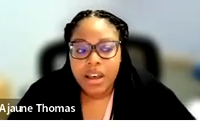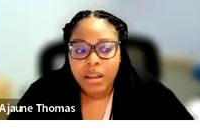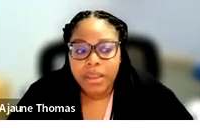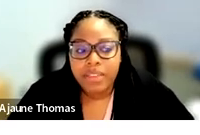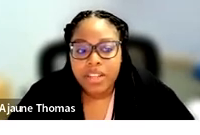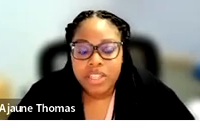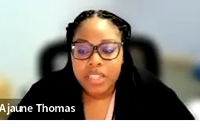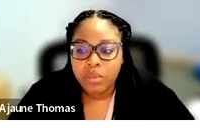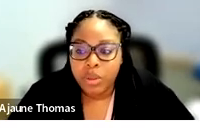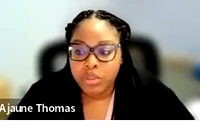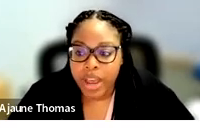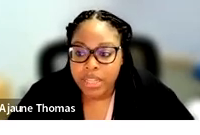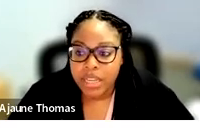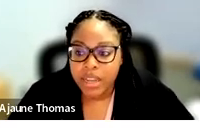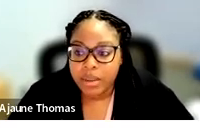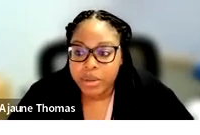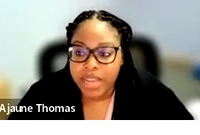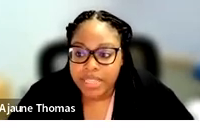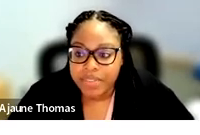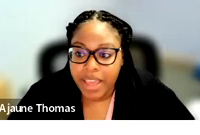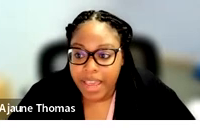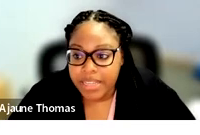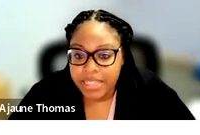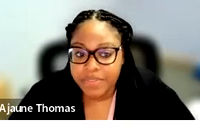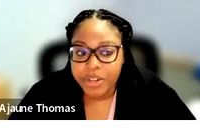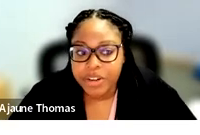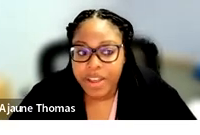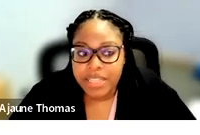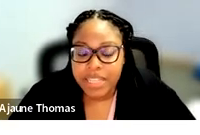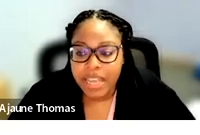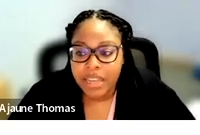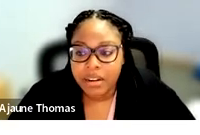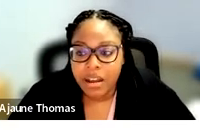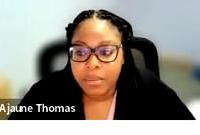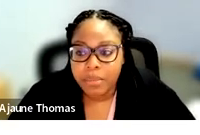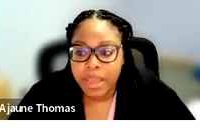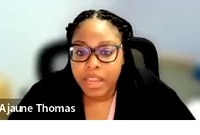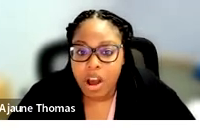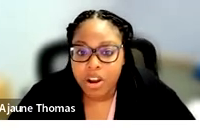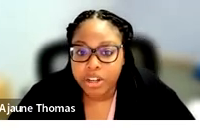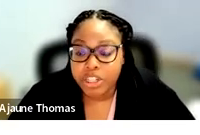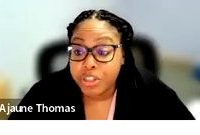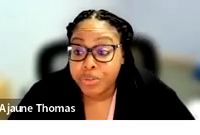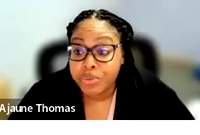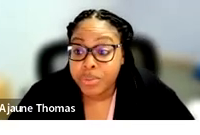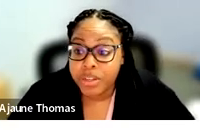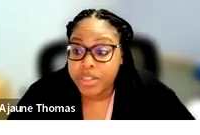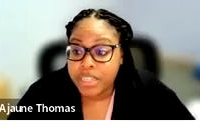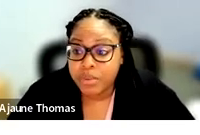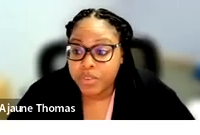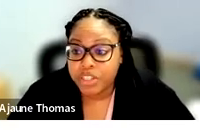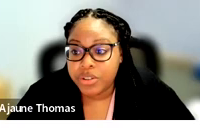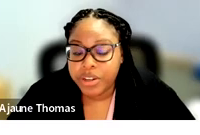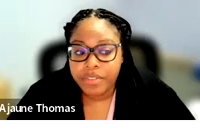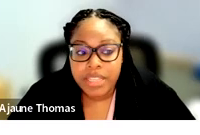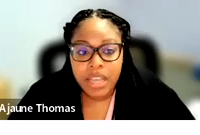devices, even just you trying to get a protective case for your device can make it harder to use your